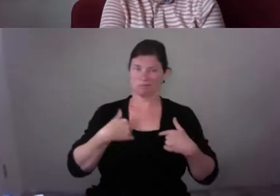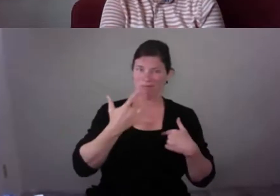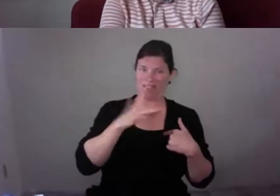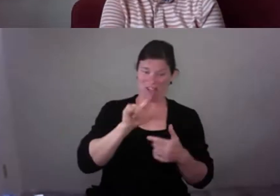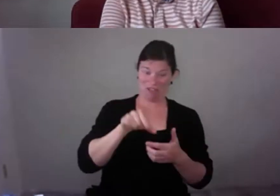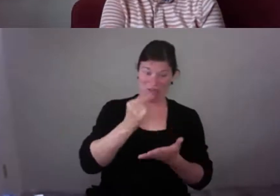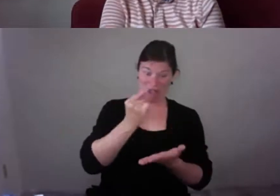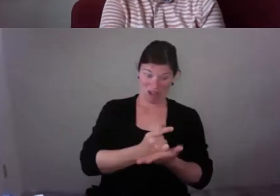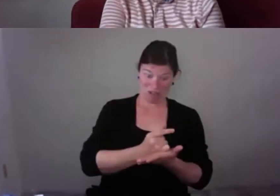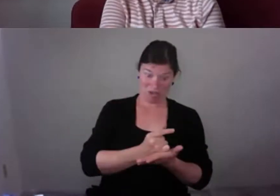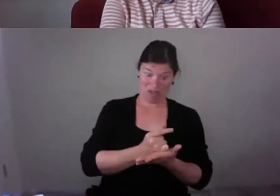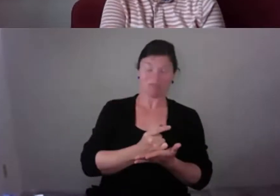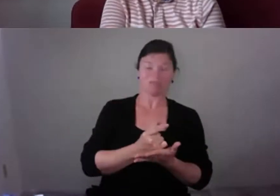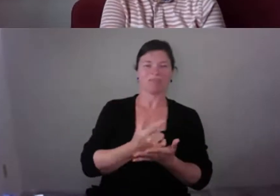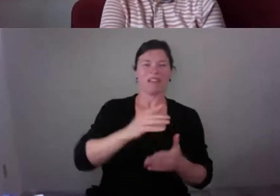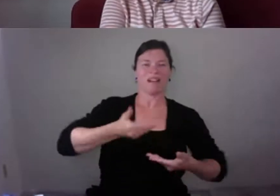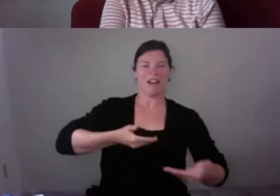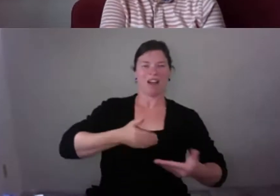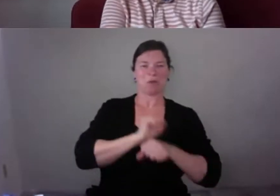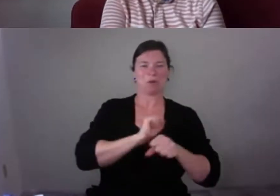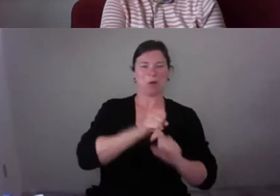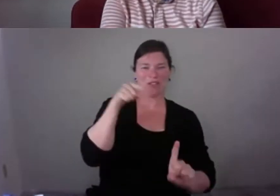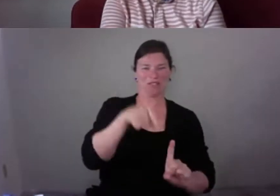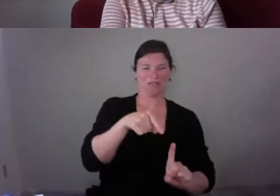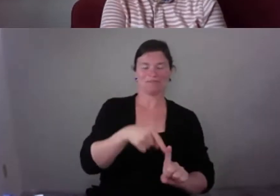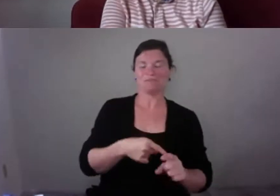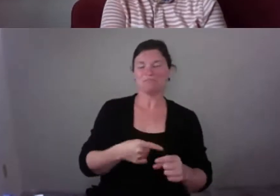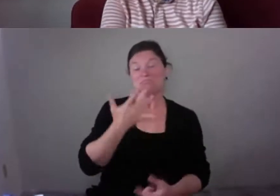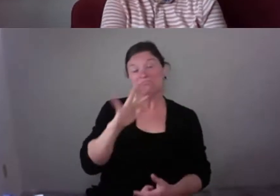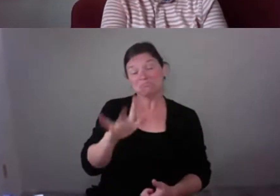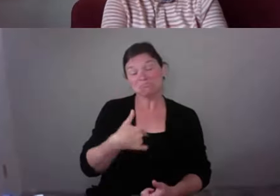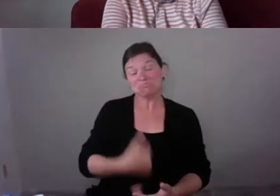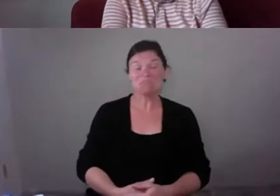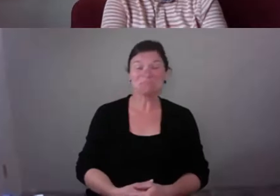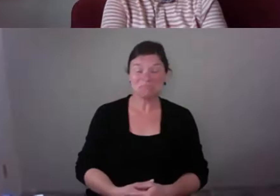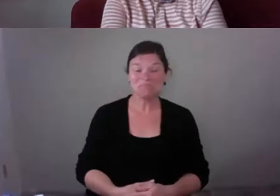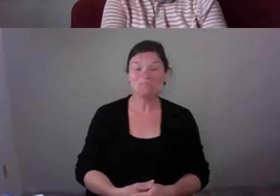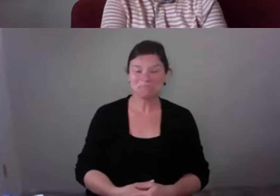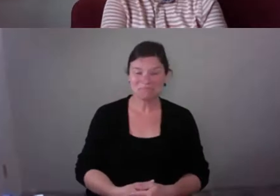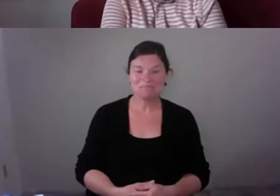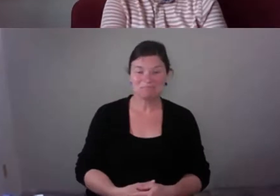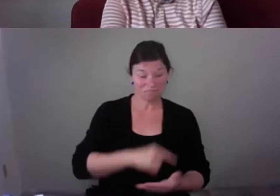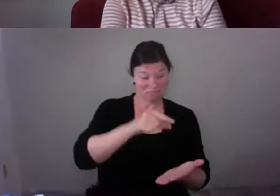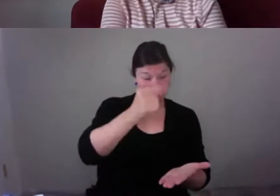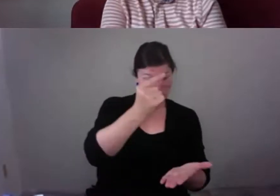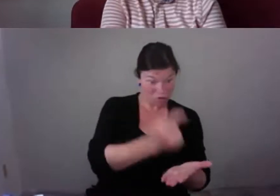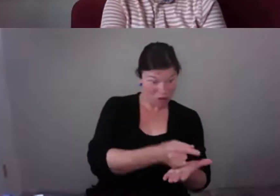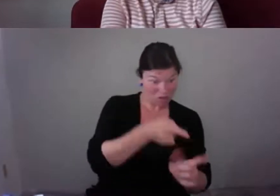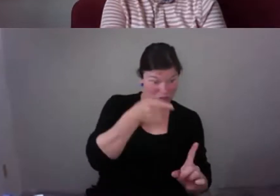very fortunate to have a job where where I went to school.